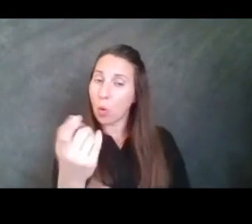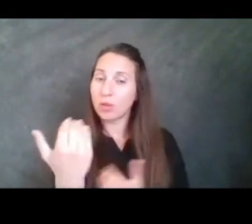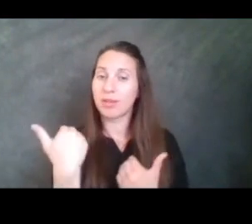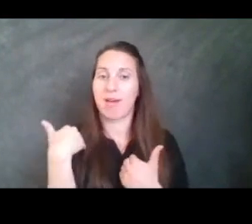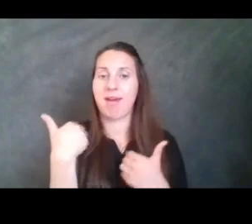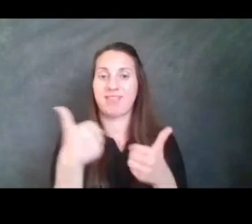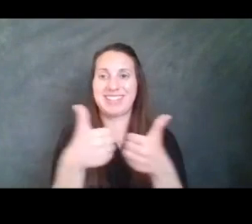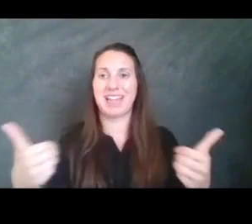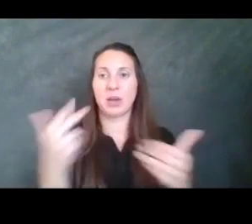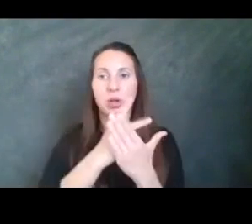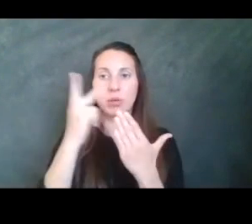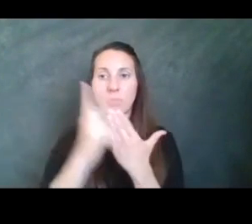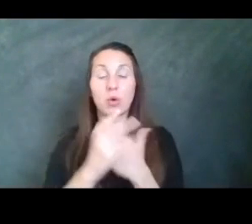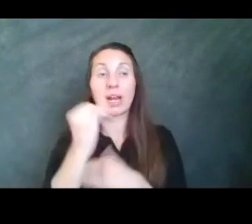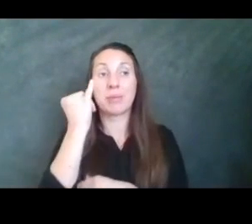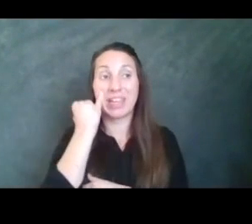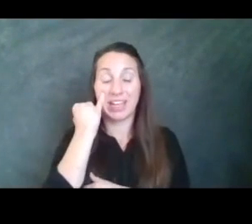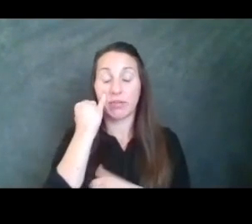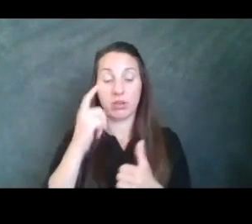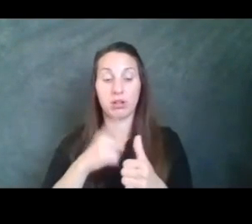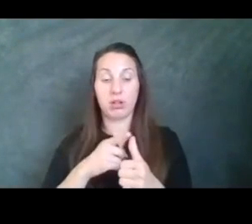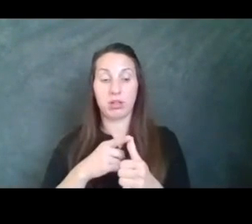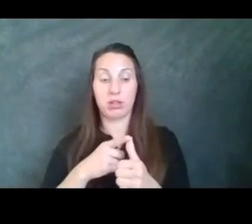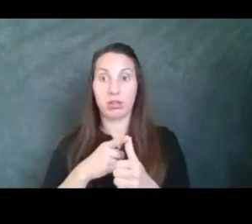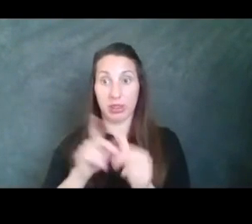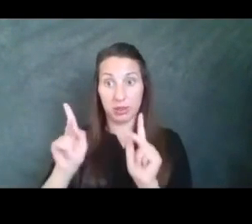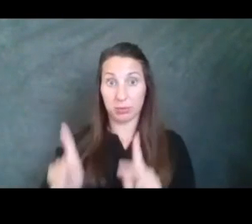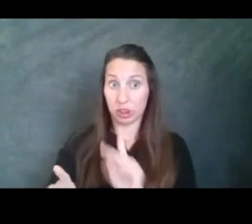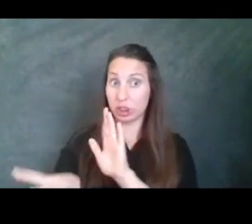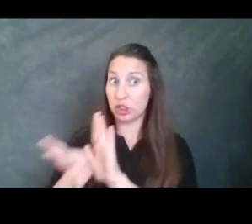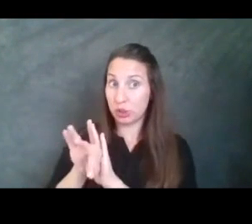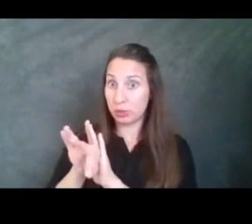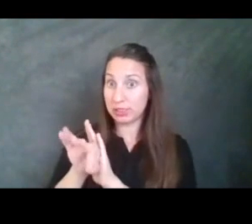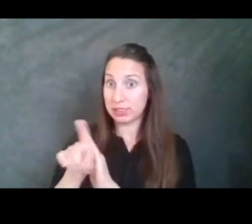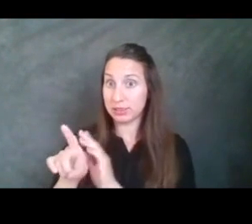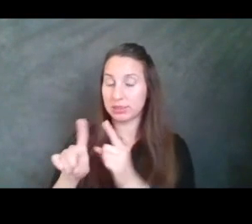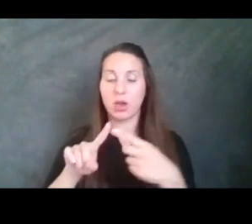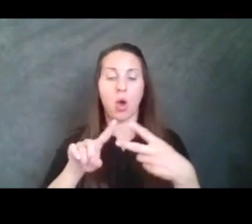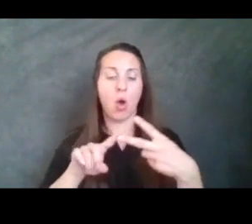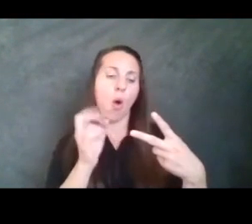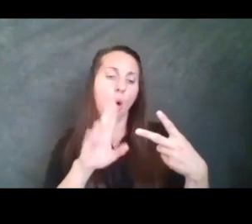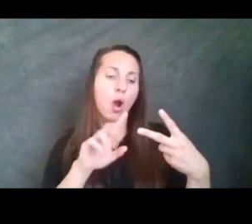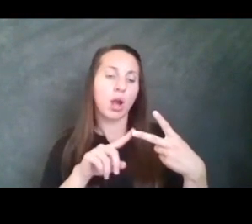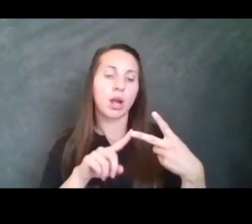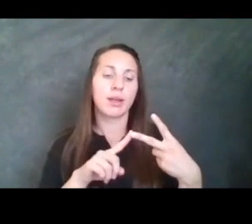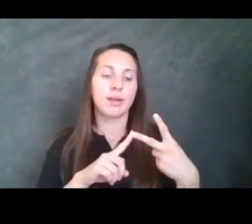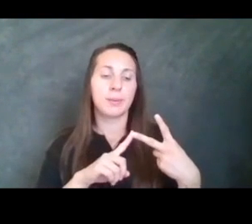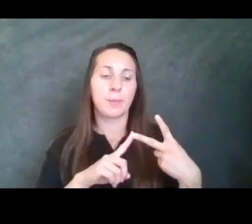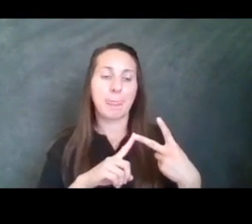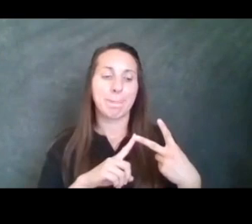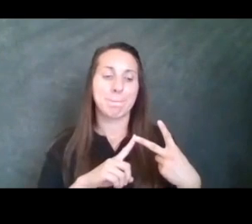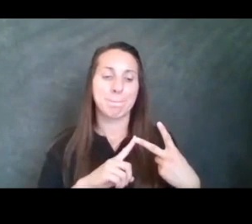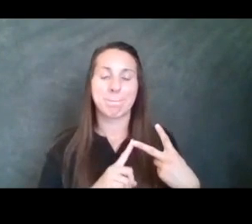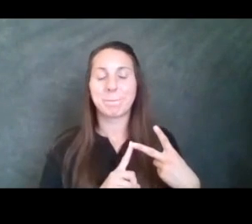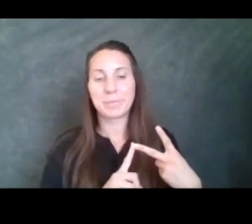when number one, the person chooses it, or number two, when a